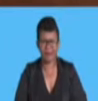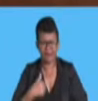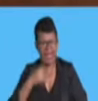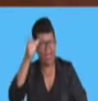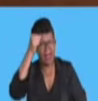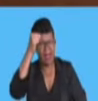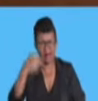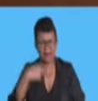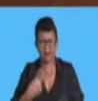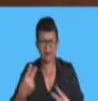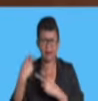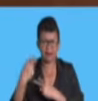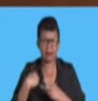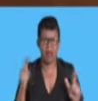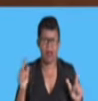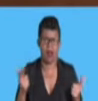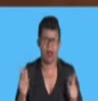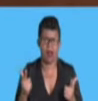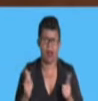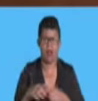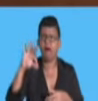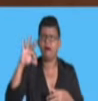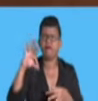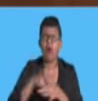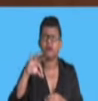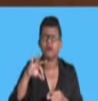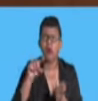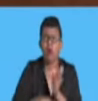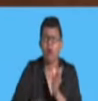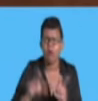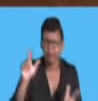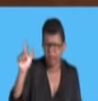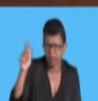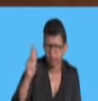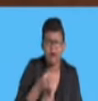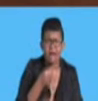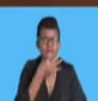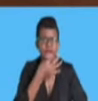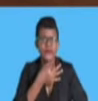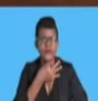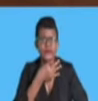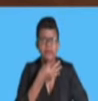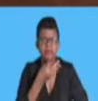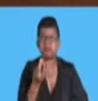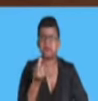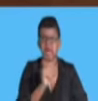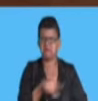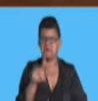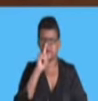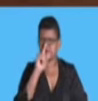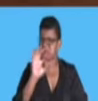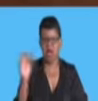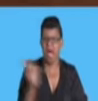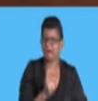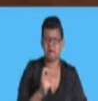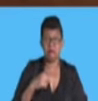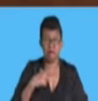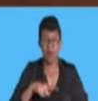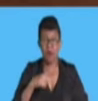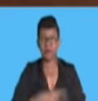difficult political environment faced by the voters to freely make their democratic choice, because of the number of legislations in